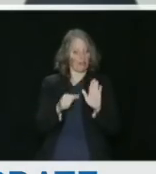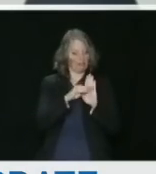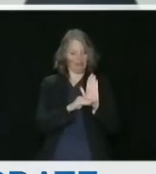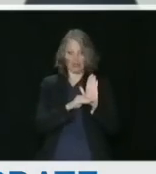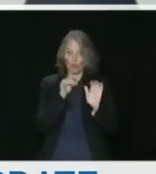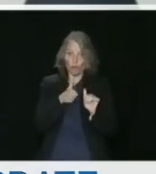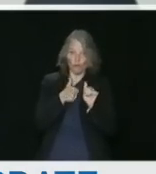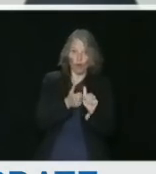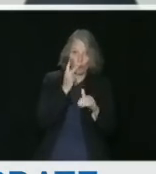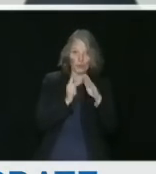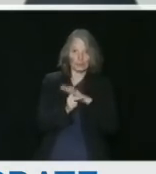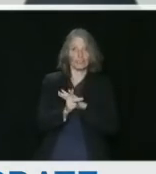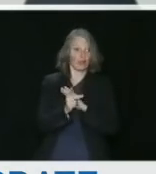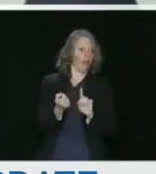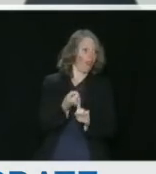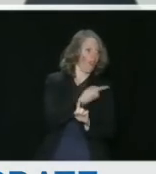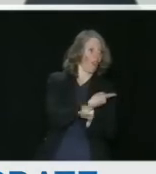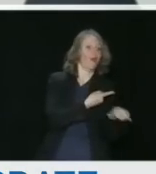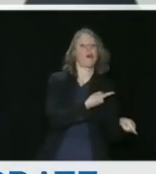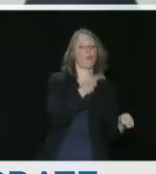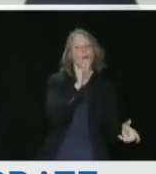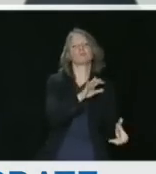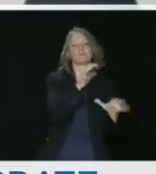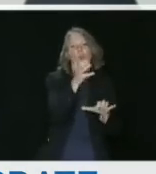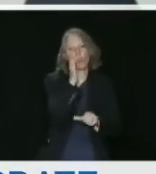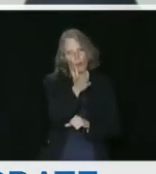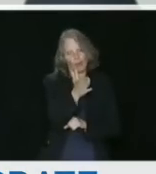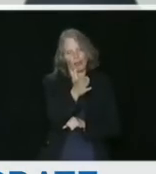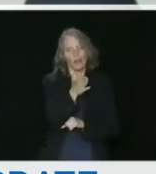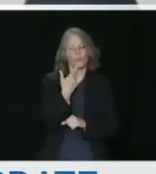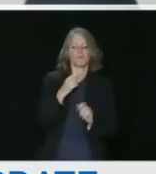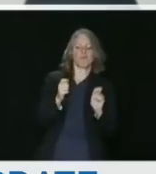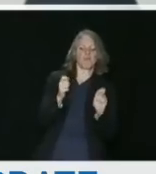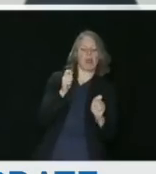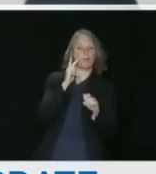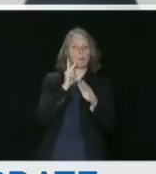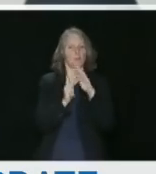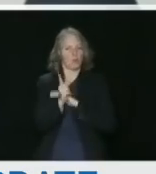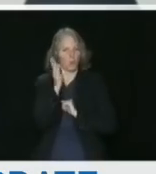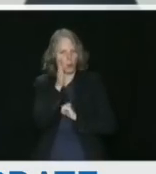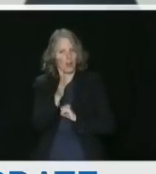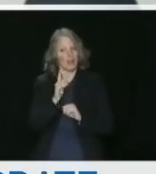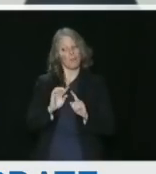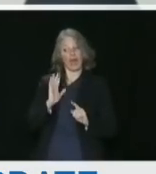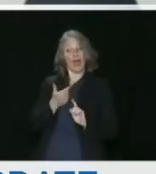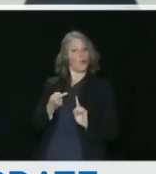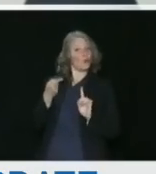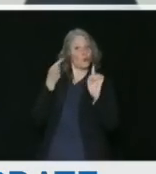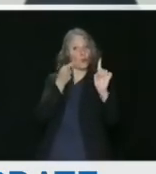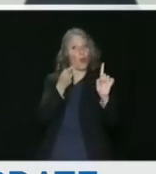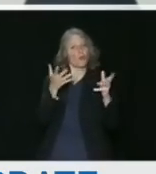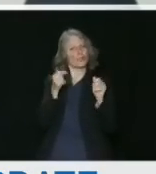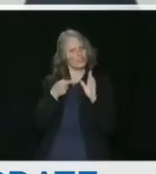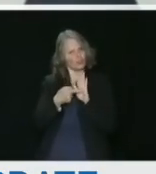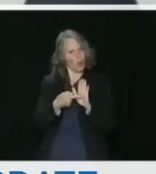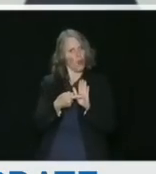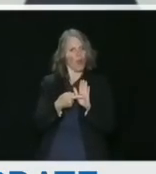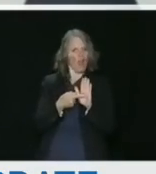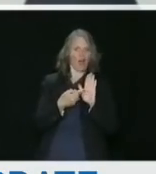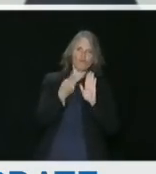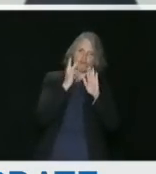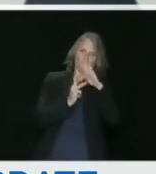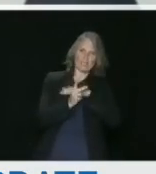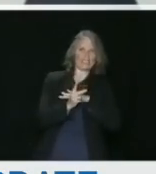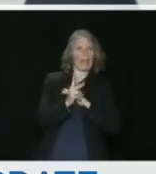course that needs to be a sort of readjusted in terms of our modeling. But we at least wanted to show you how complex modeling is, and to just